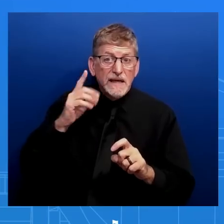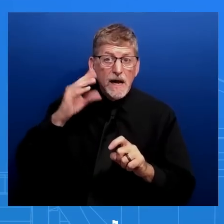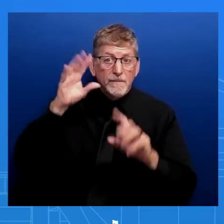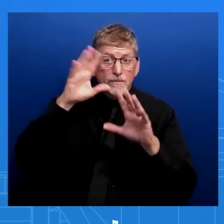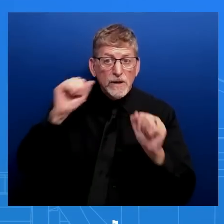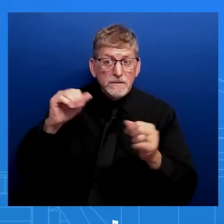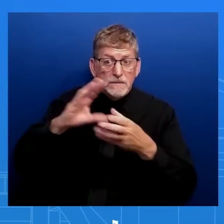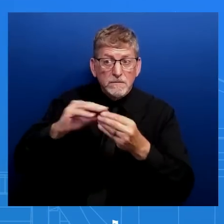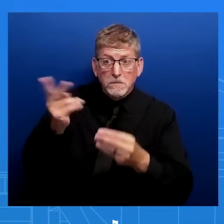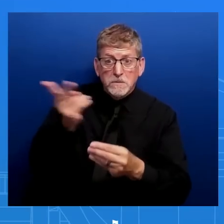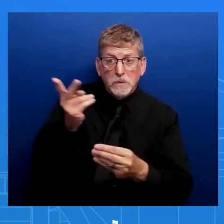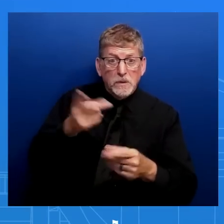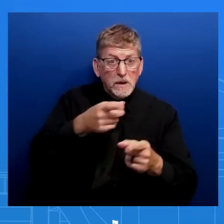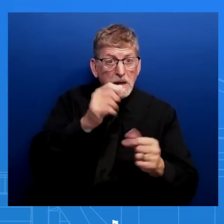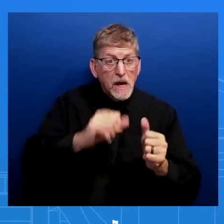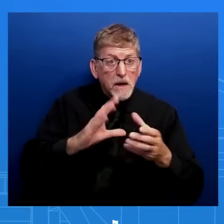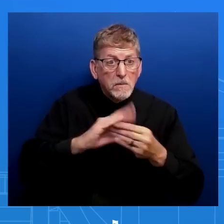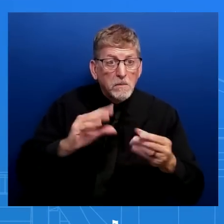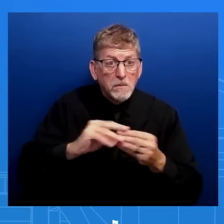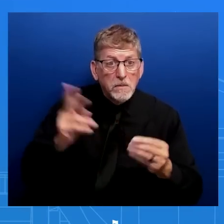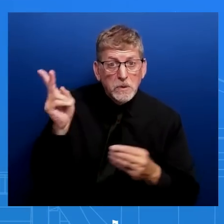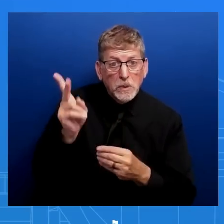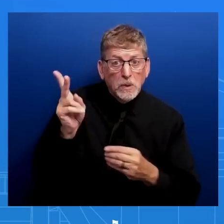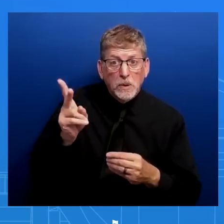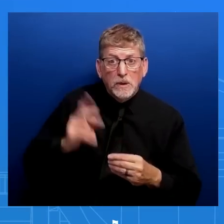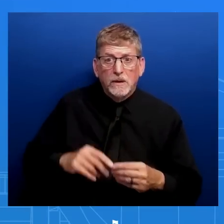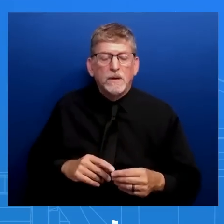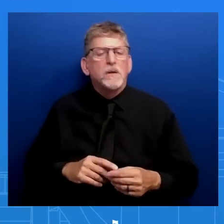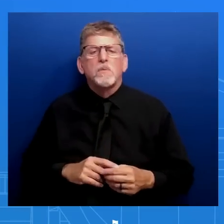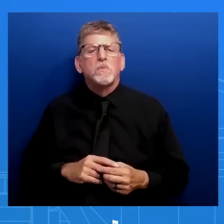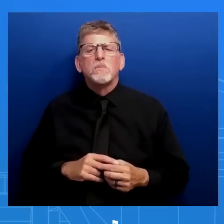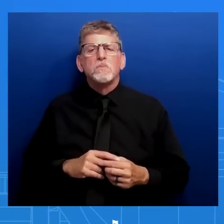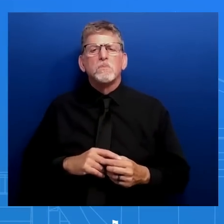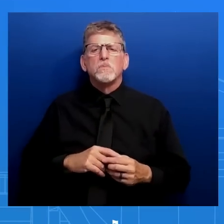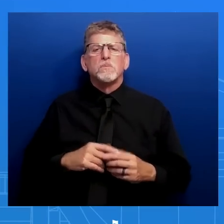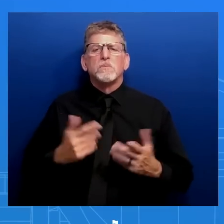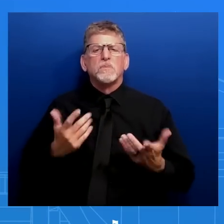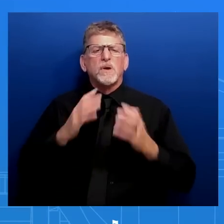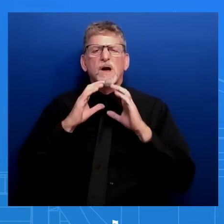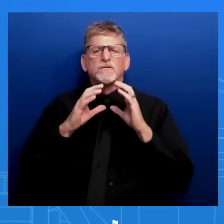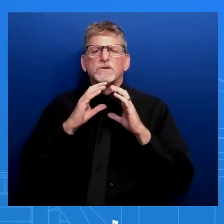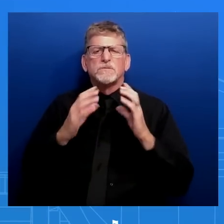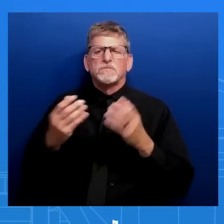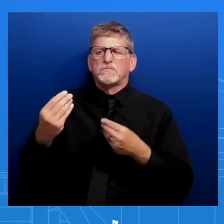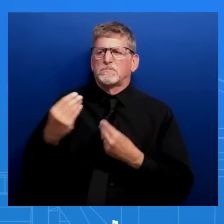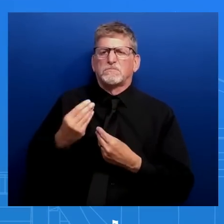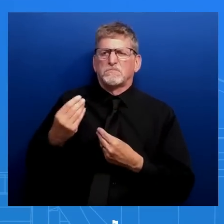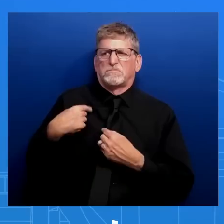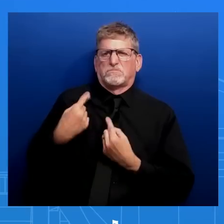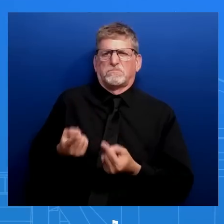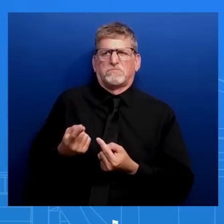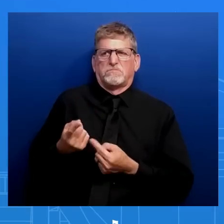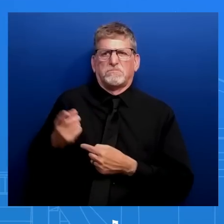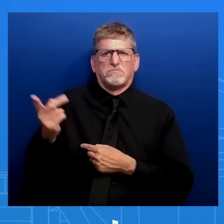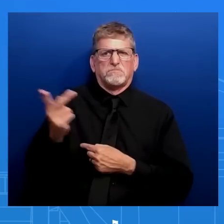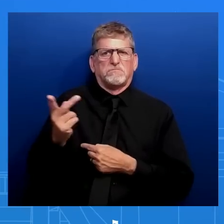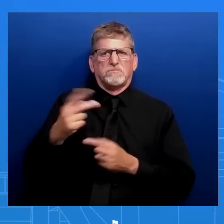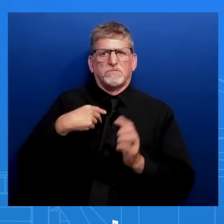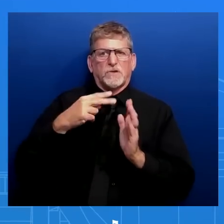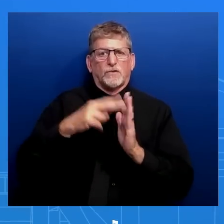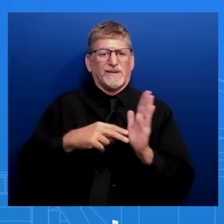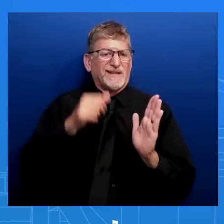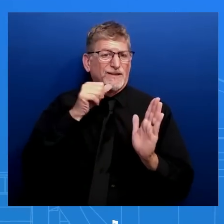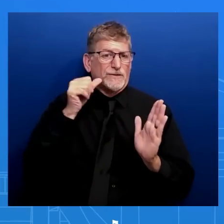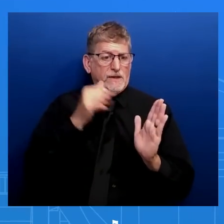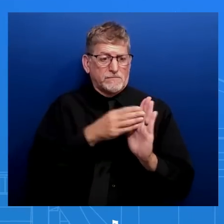with President Zelensky since the one that we've already read out to you that occurred yesterday. But as you heard the